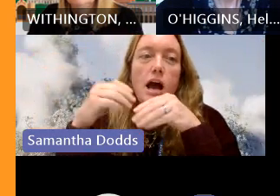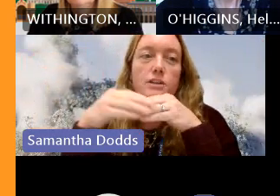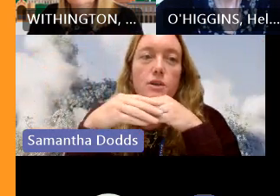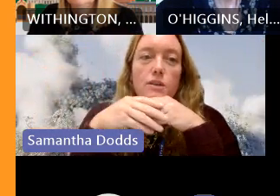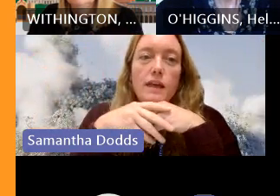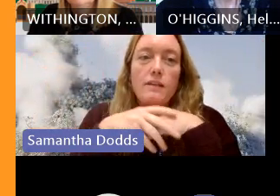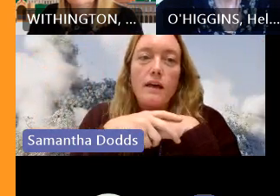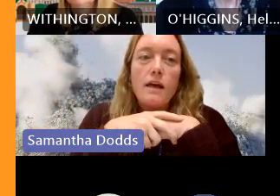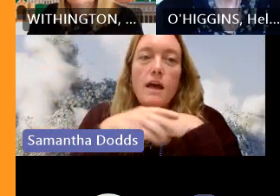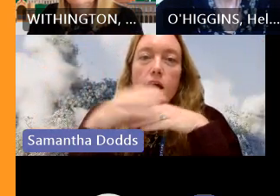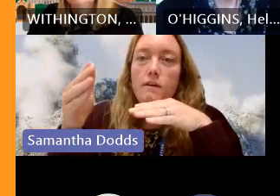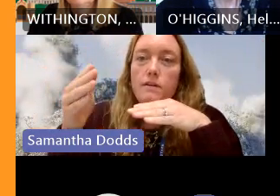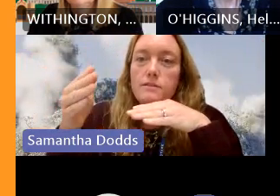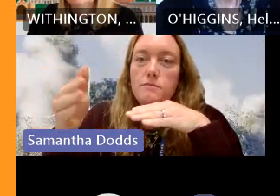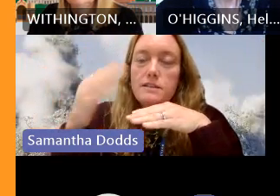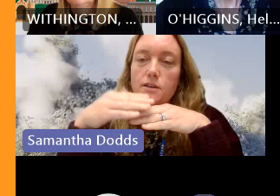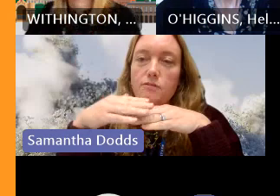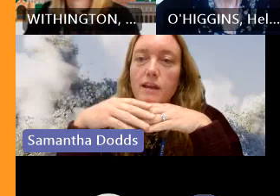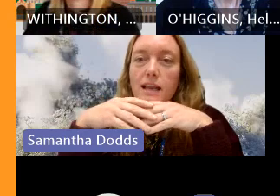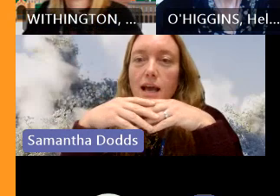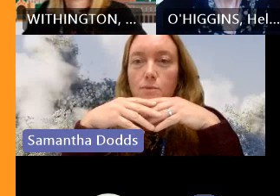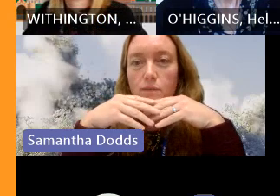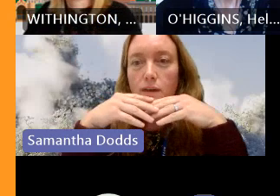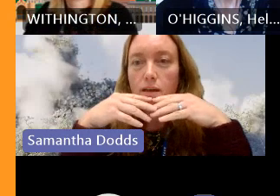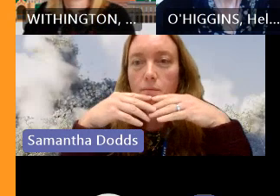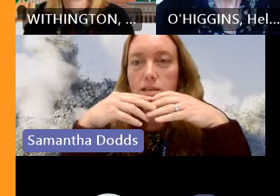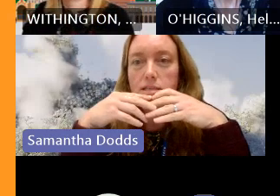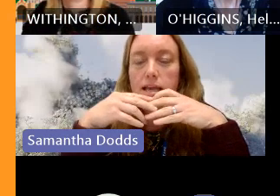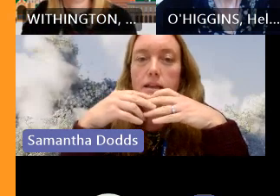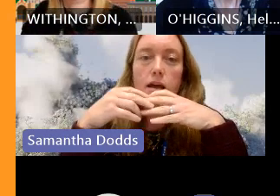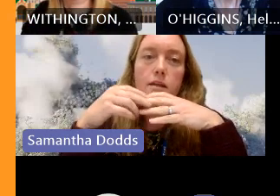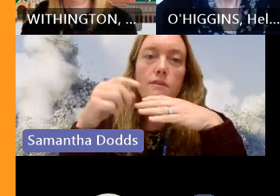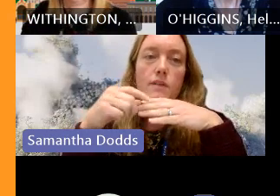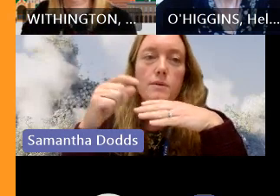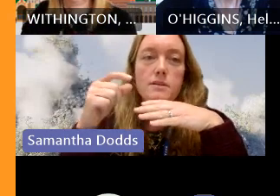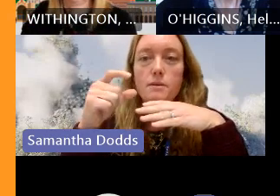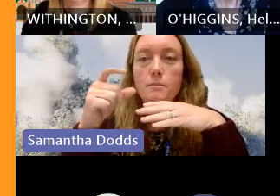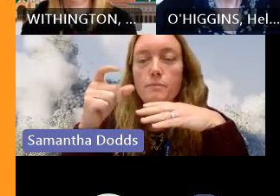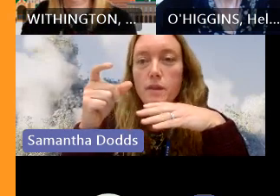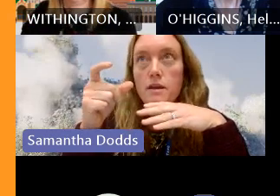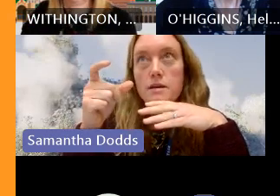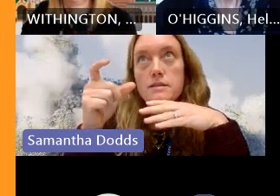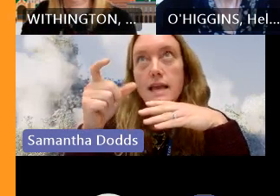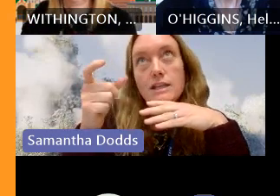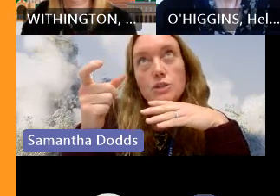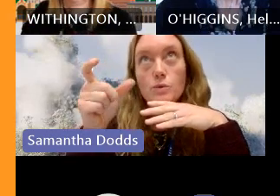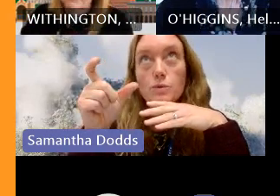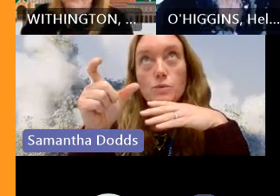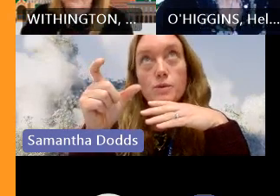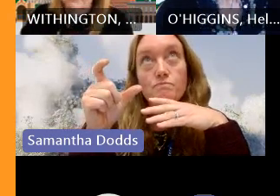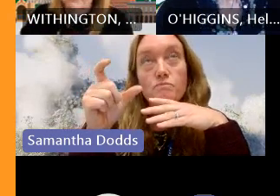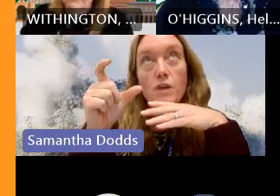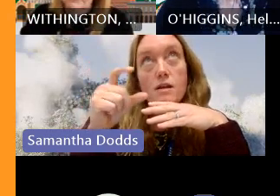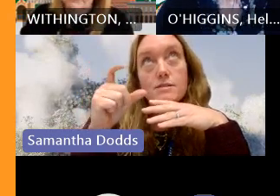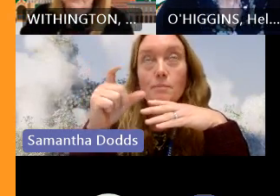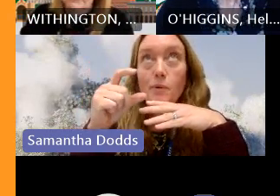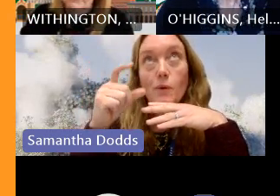but I do think that there is a risk of relapse with that community. And if there was some